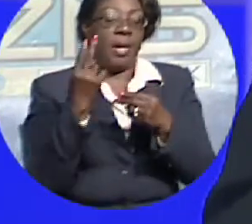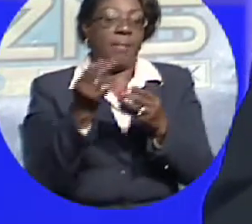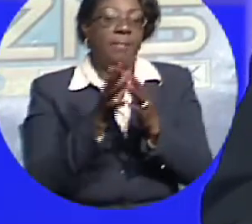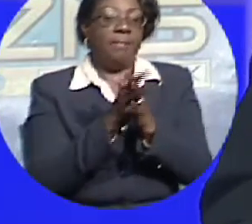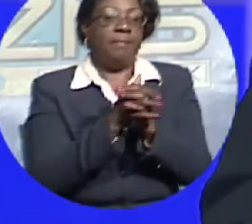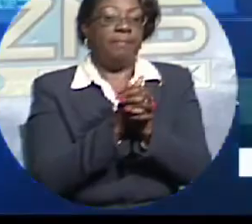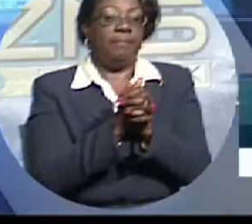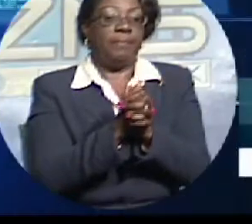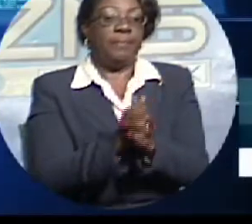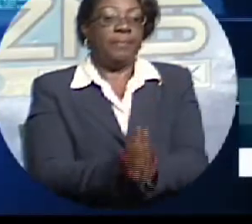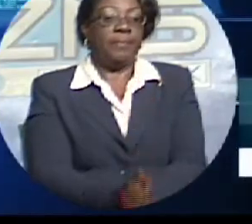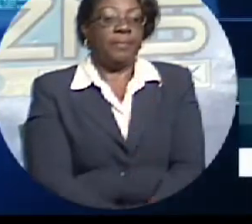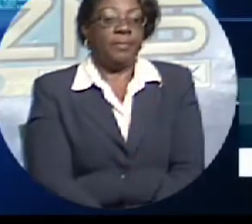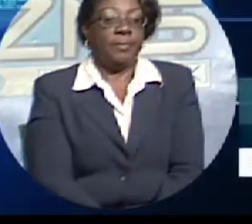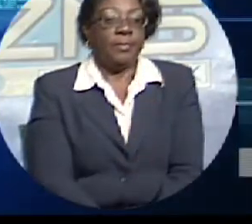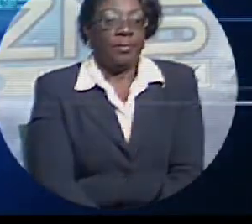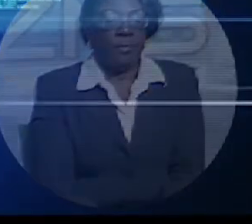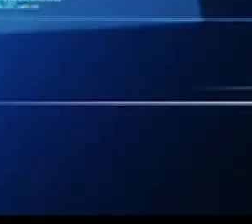the break.